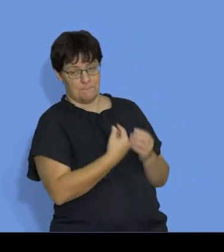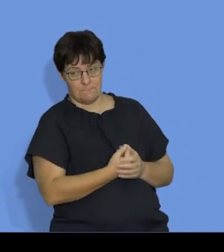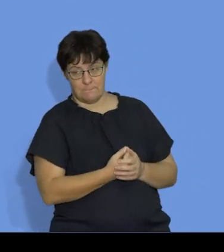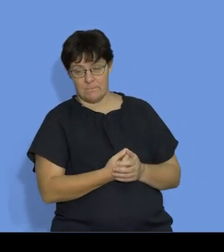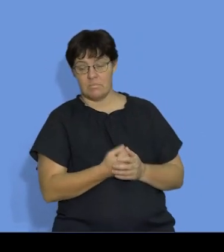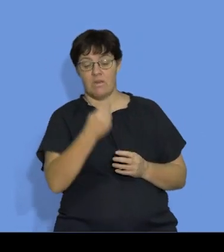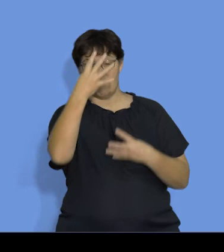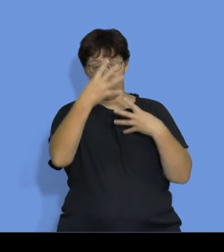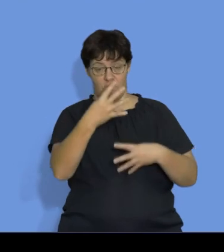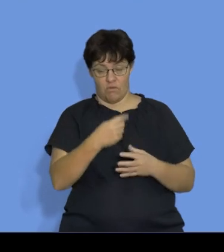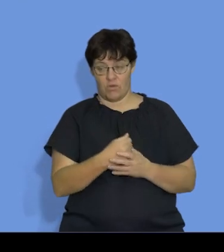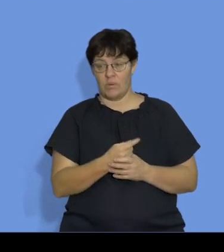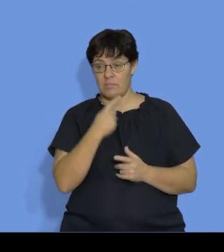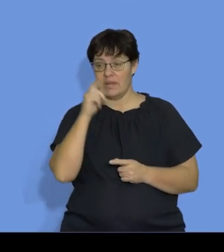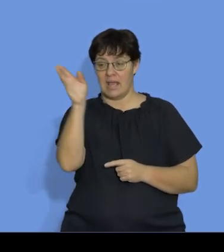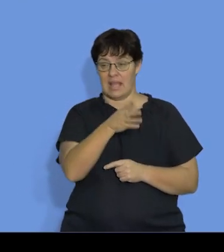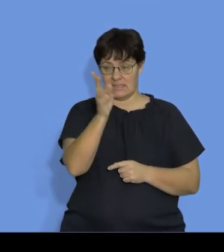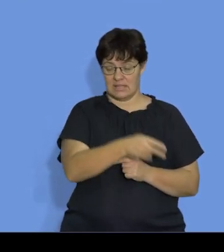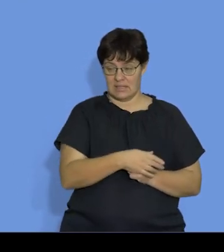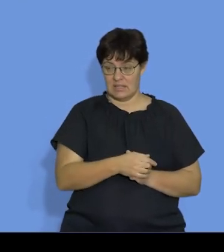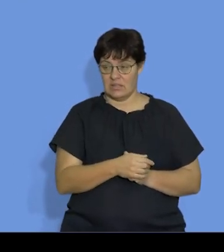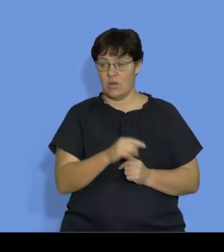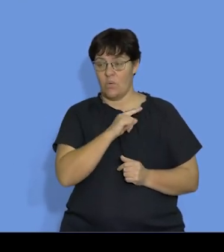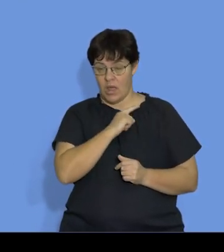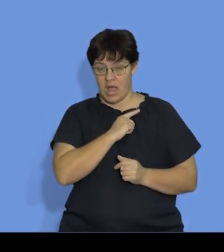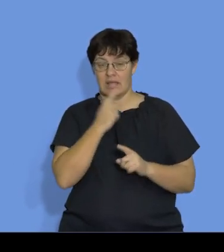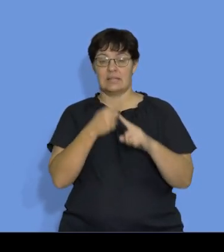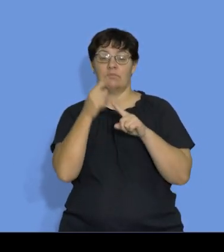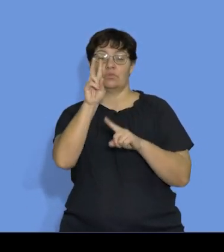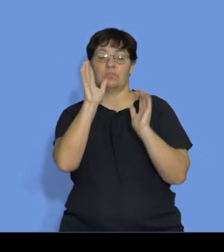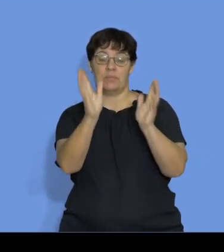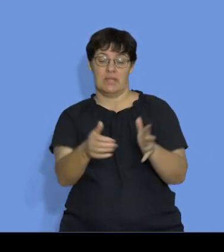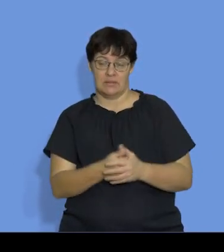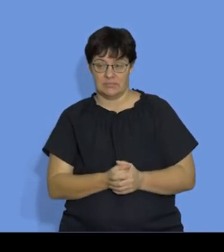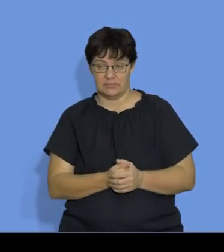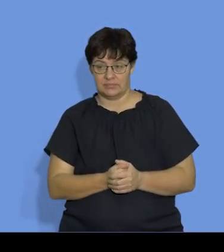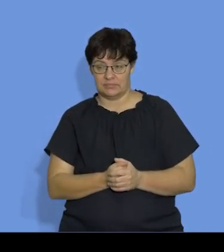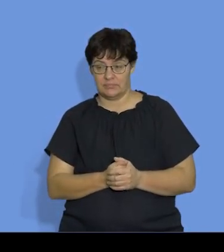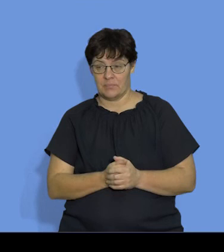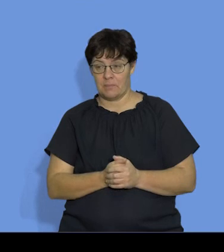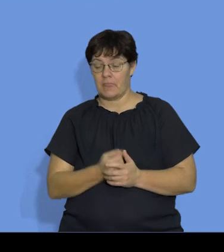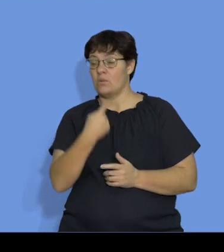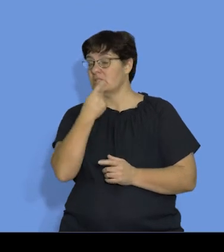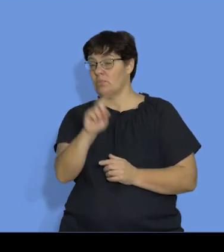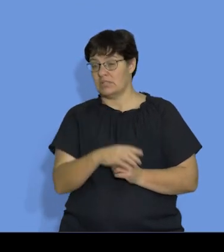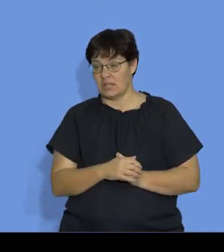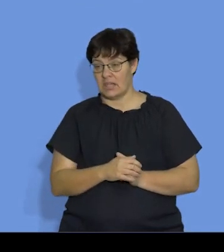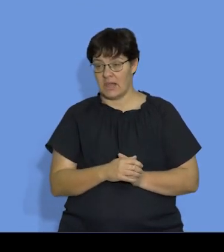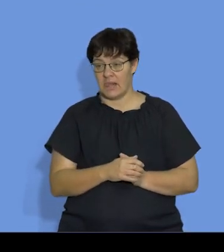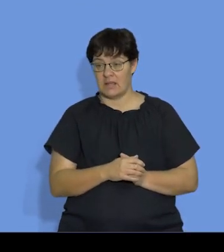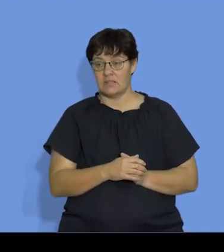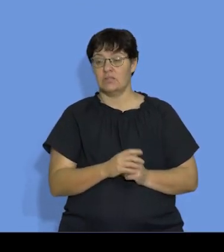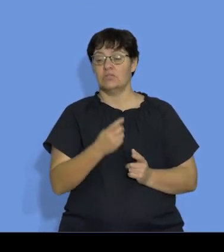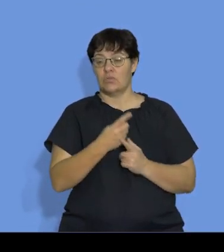these will cancel out each other because we've multiplied by the 2. Take note. And then what are we saying? If we multiply this by 2, it's going to